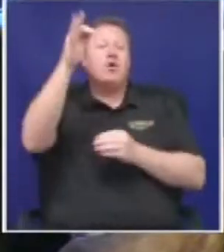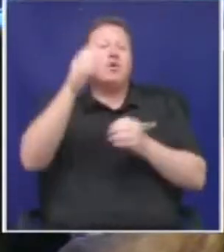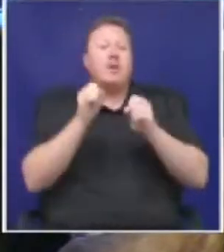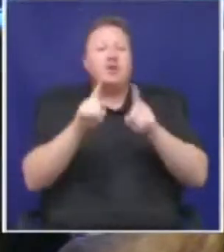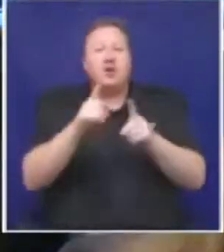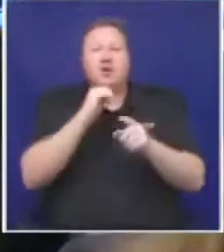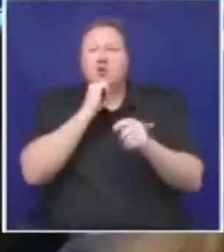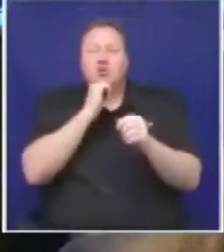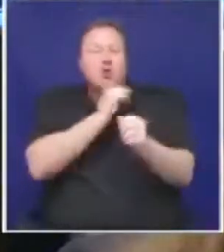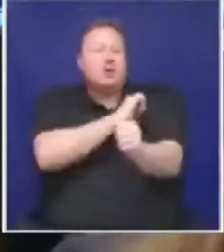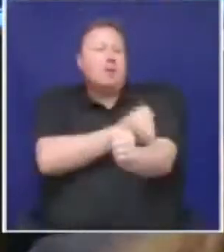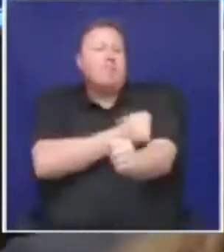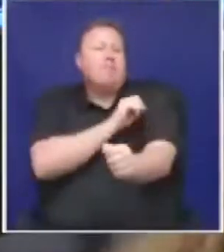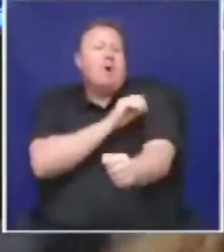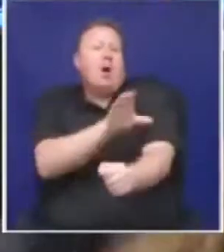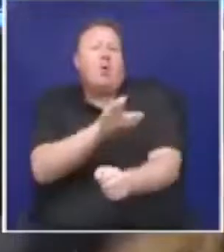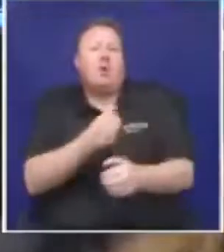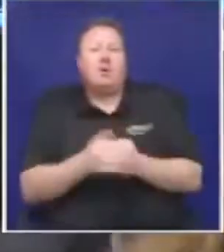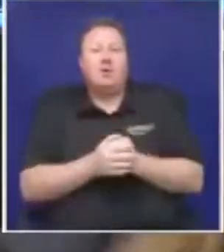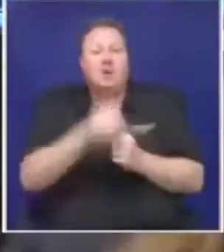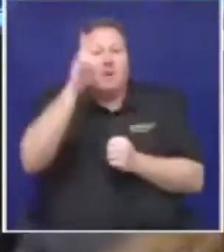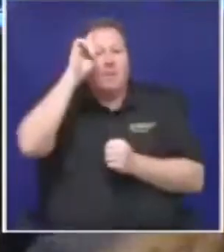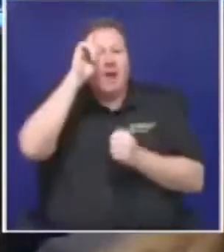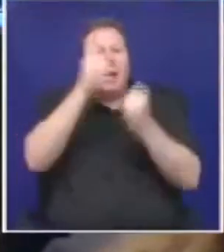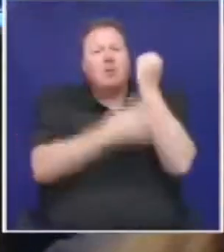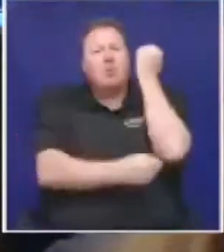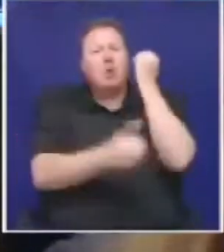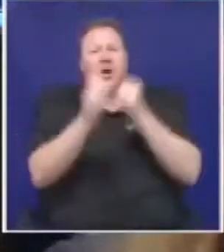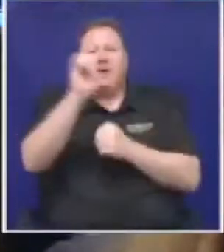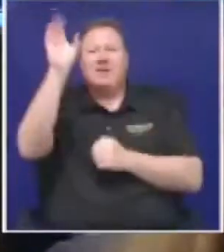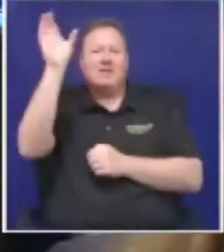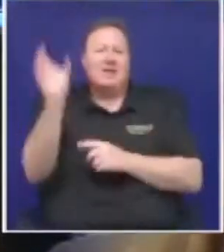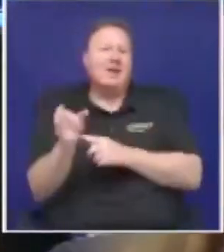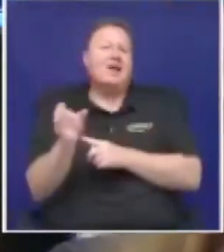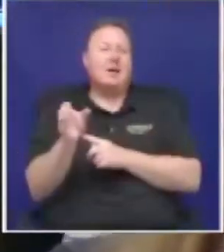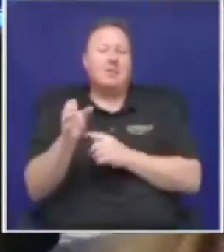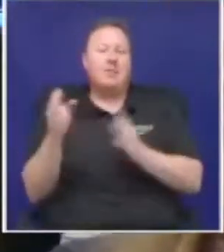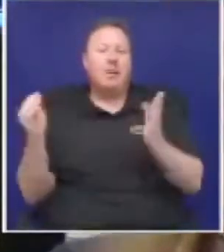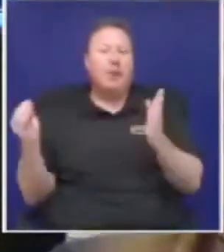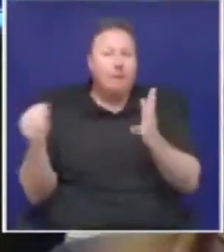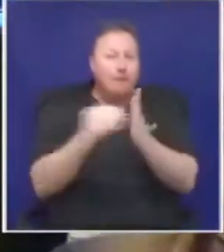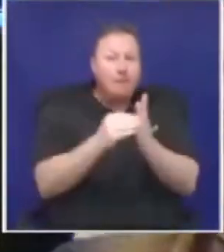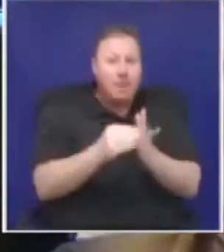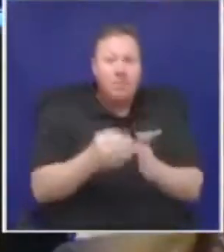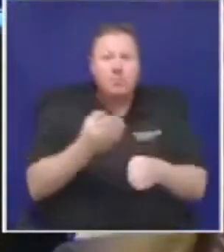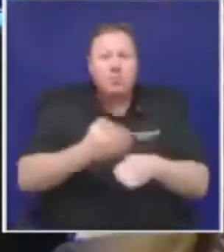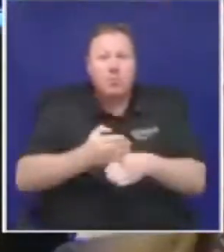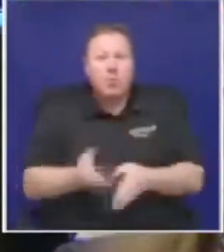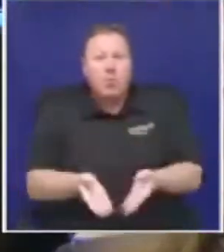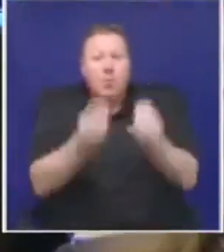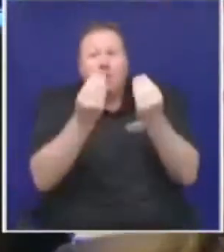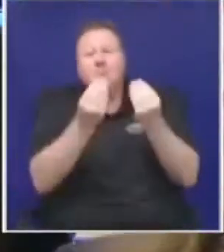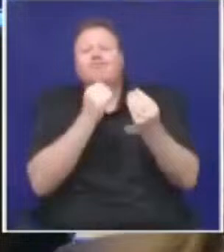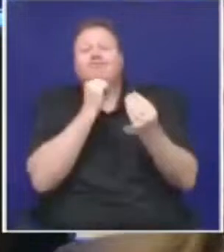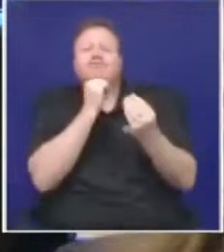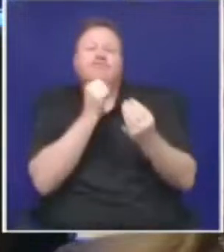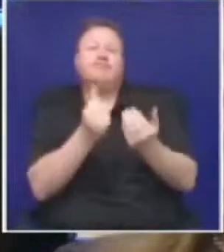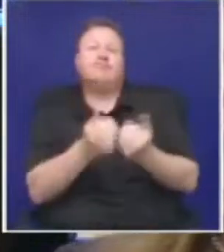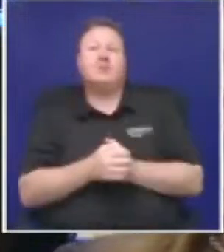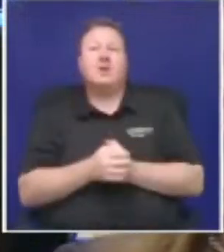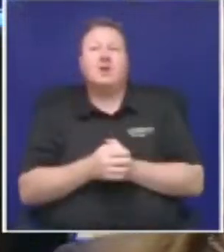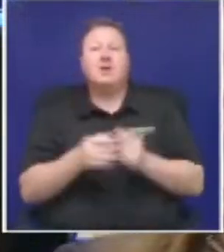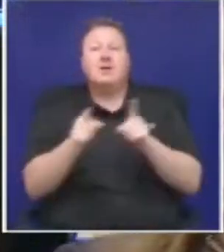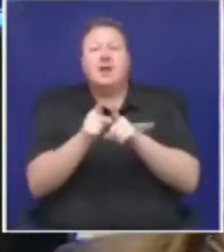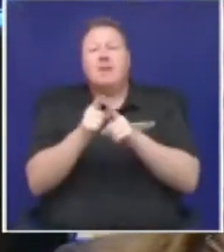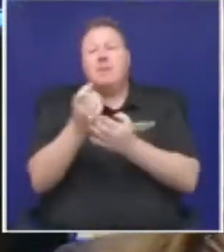you are Black in the Eastern Cape and poor, the probability of your education is simply weak. We also know that an economic